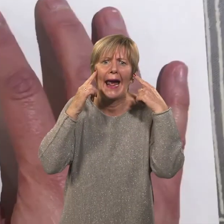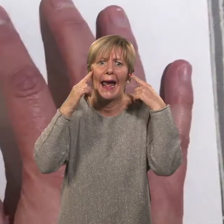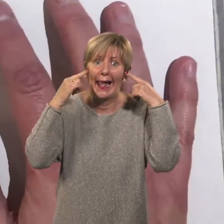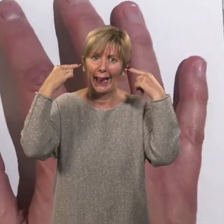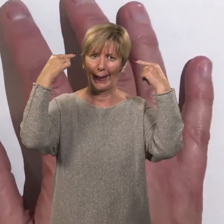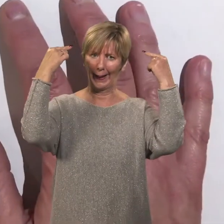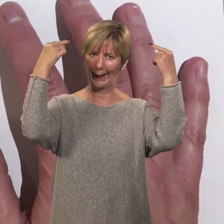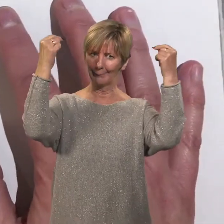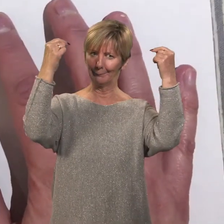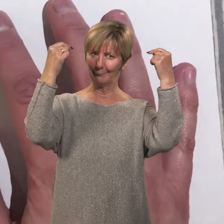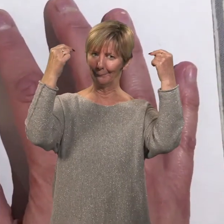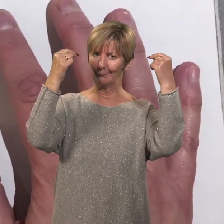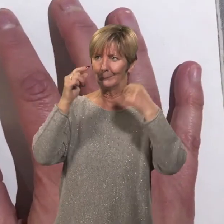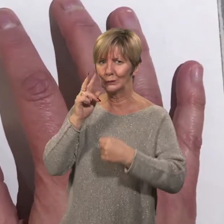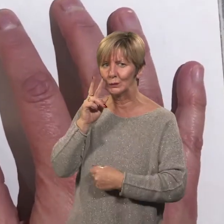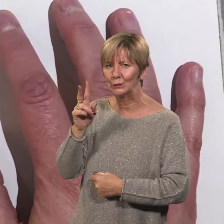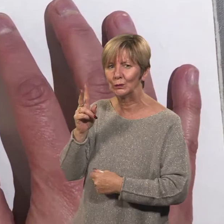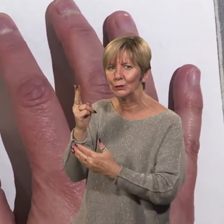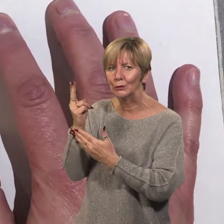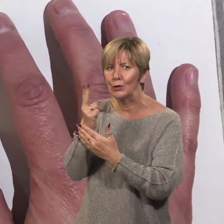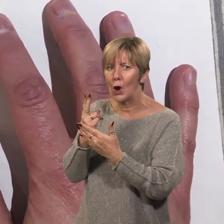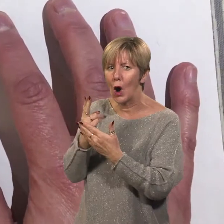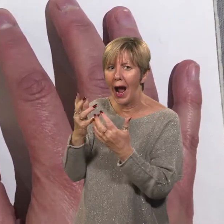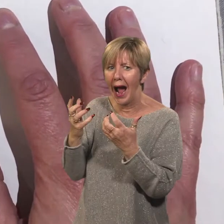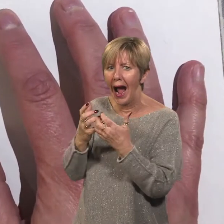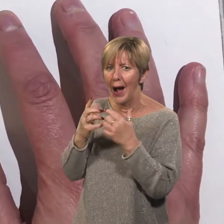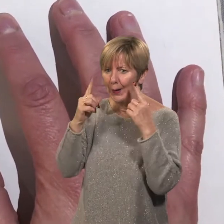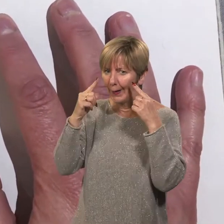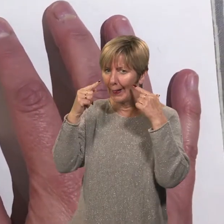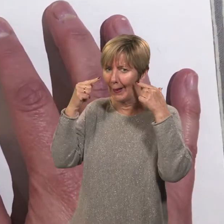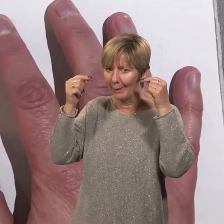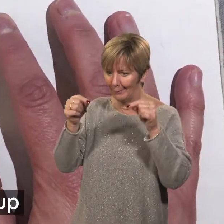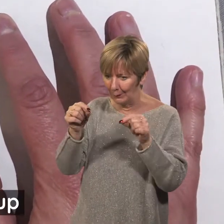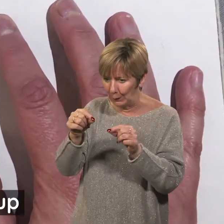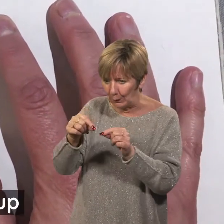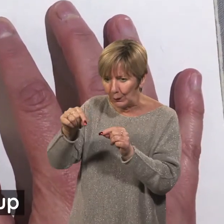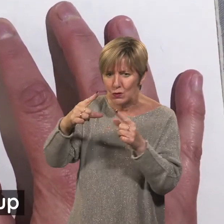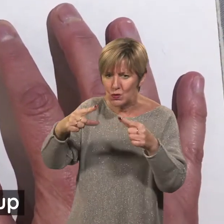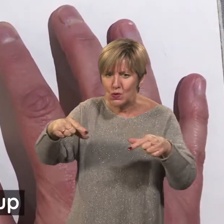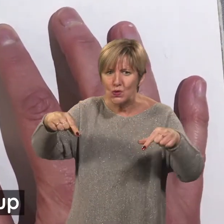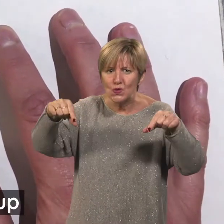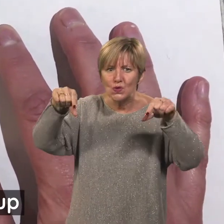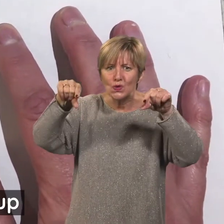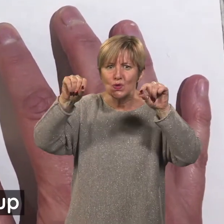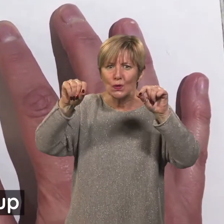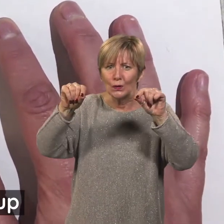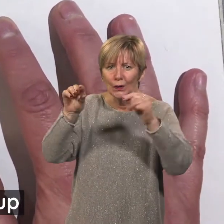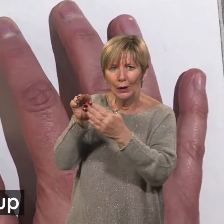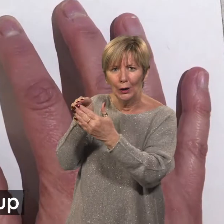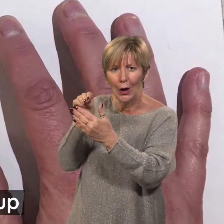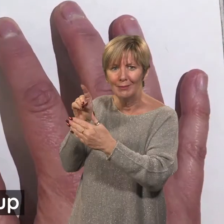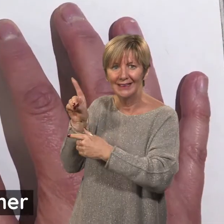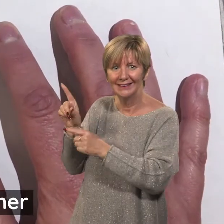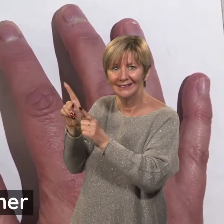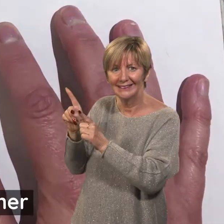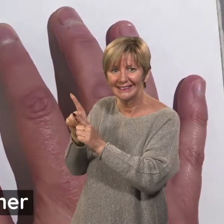ears. So let's draw on one side a pointy ear. So if you can go out and draw a point and then come back and connect